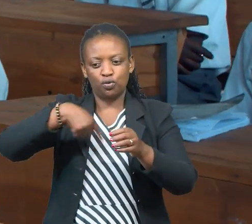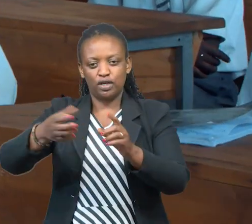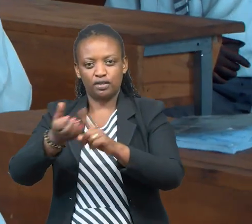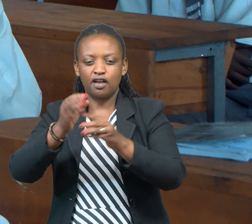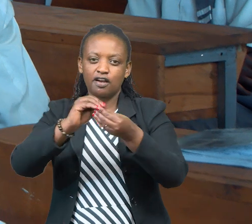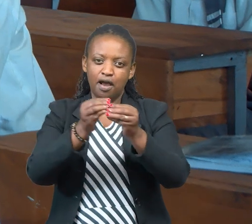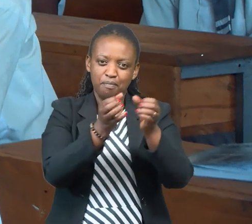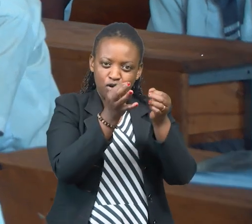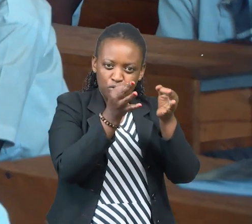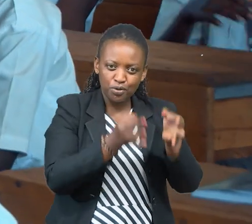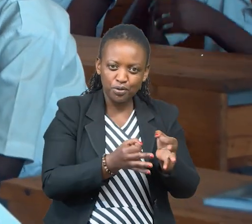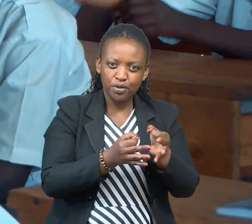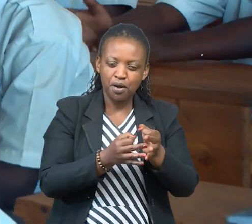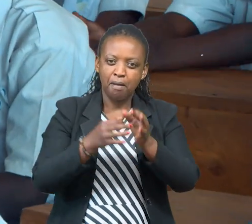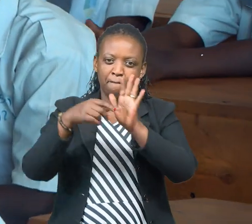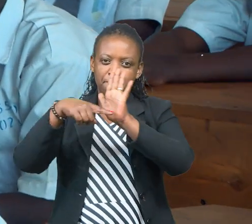number of objects